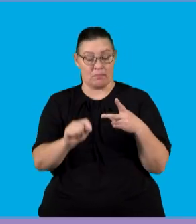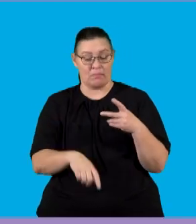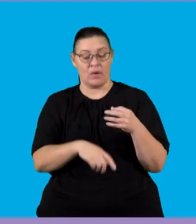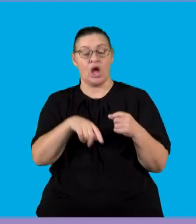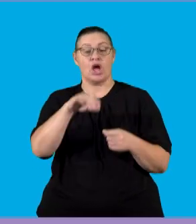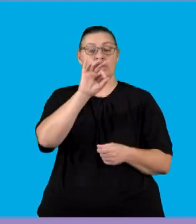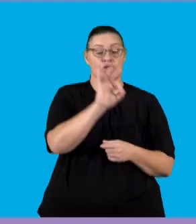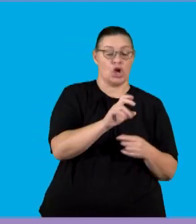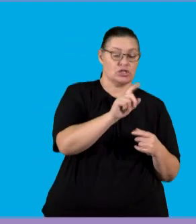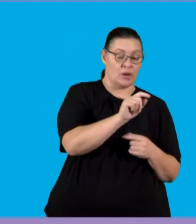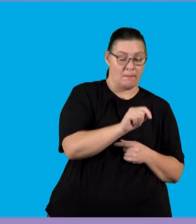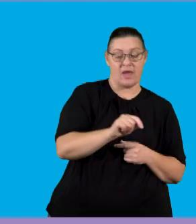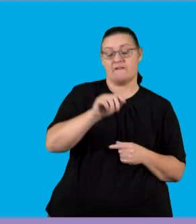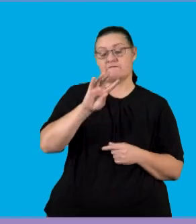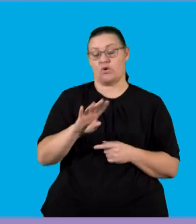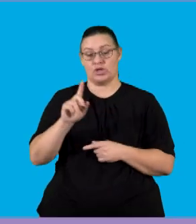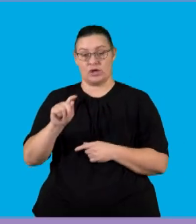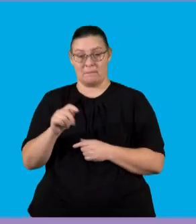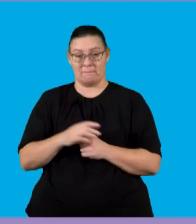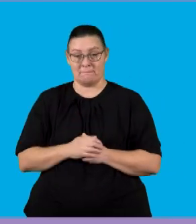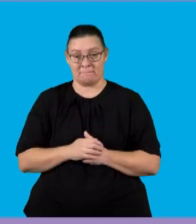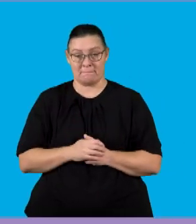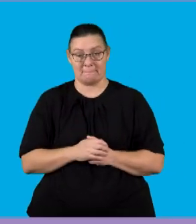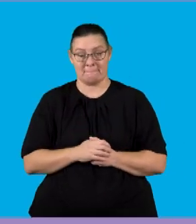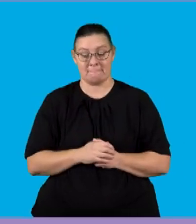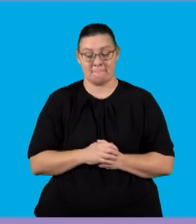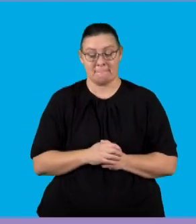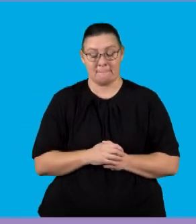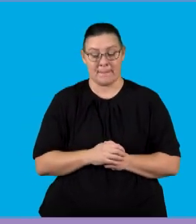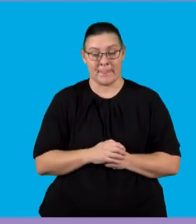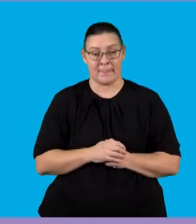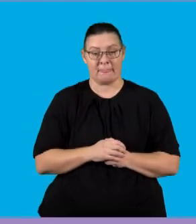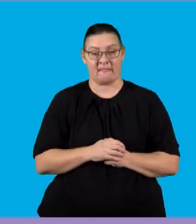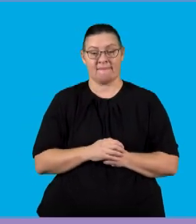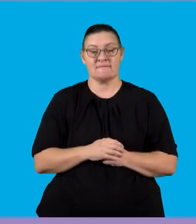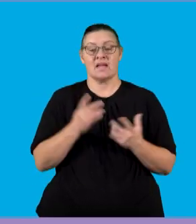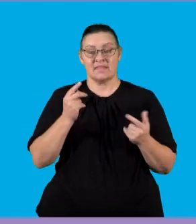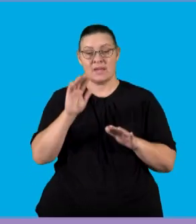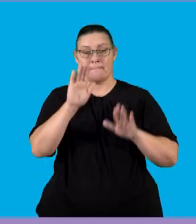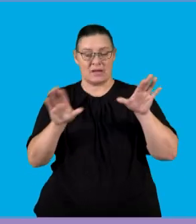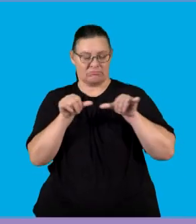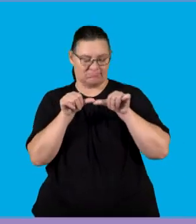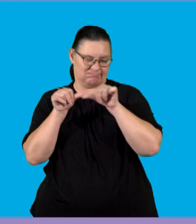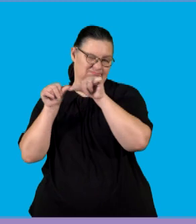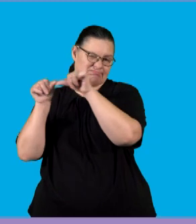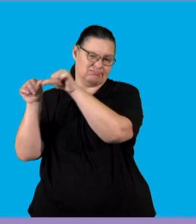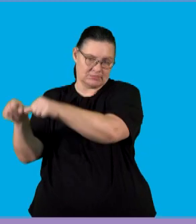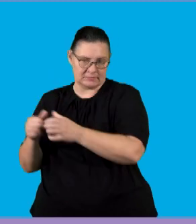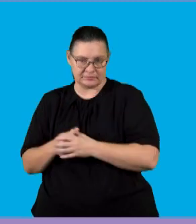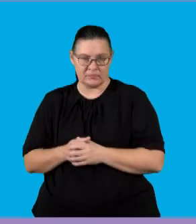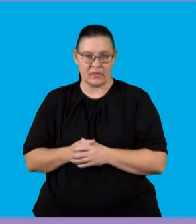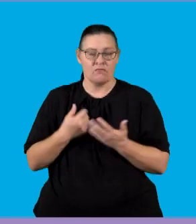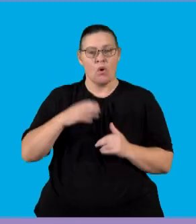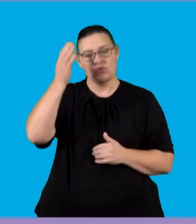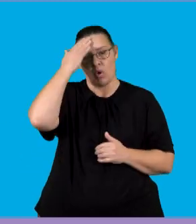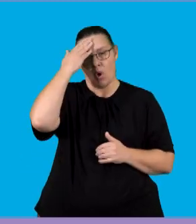term, our third term, and our fourth term. And of course, that pattern continues. So as